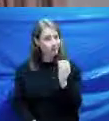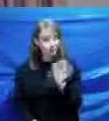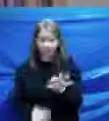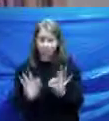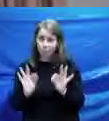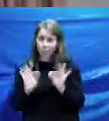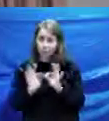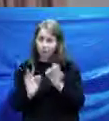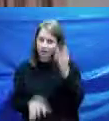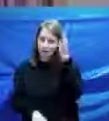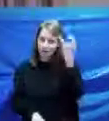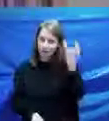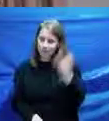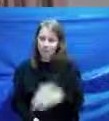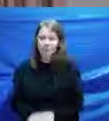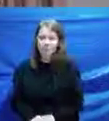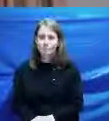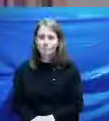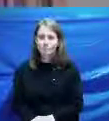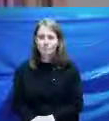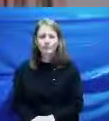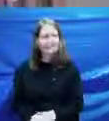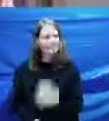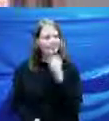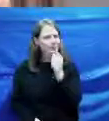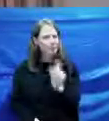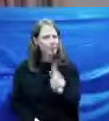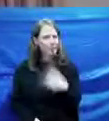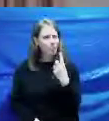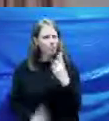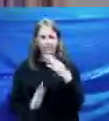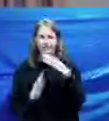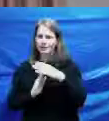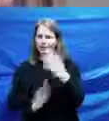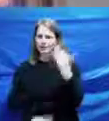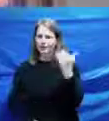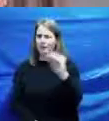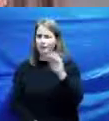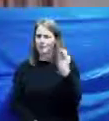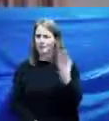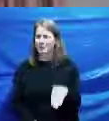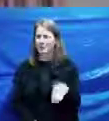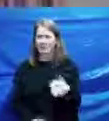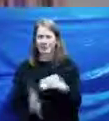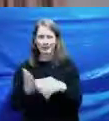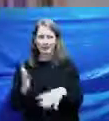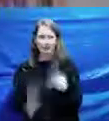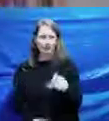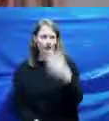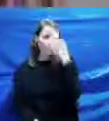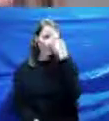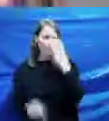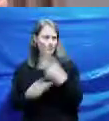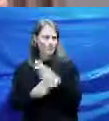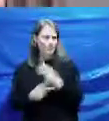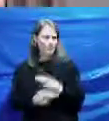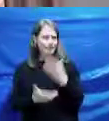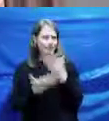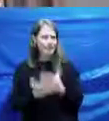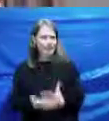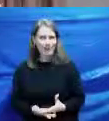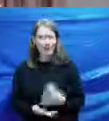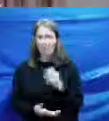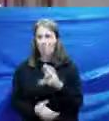know, the top 15% of our class students are knowing their multiplication facts or are doing well on their